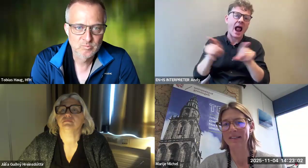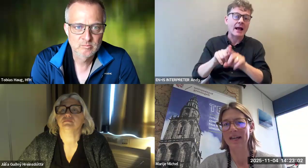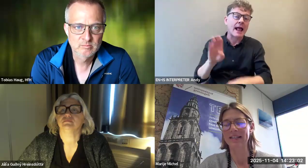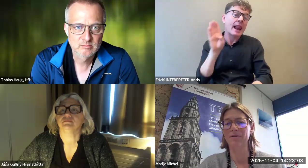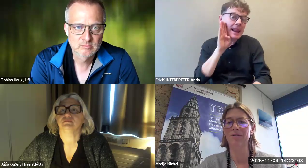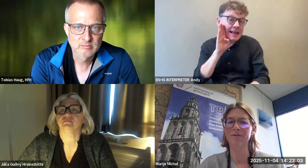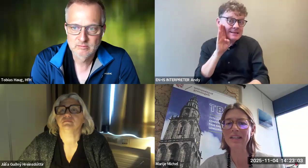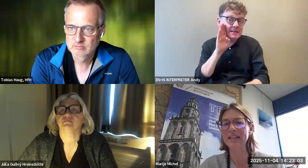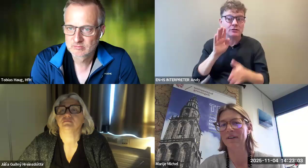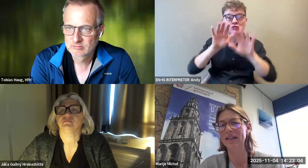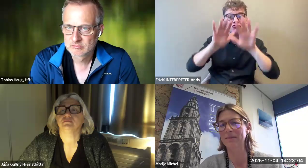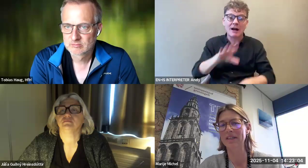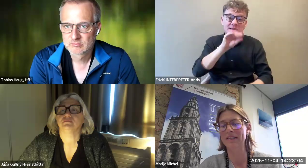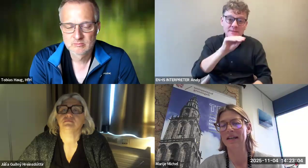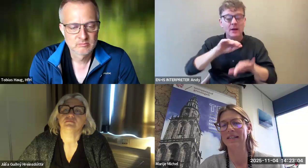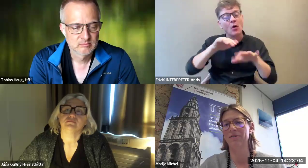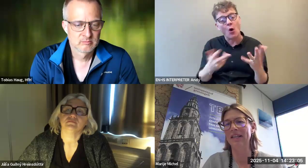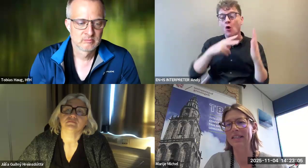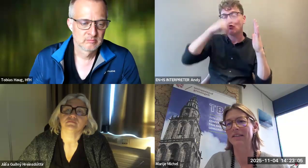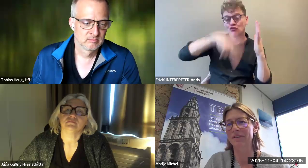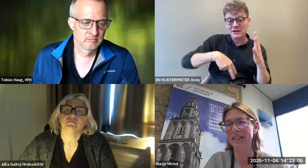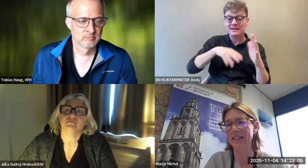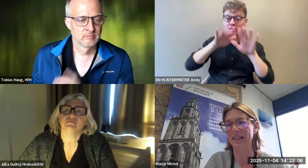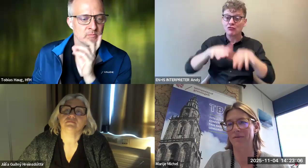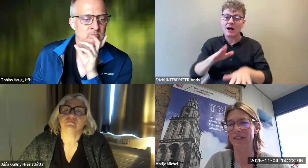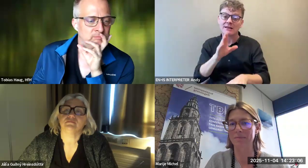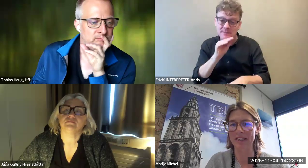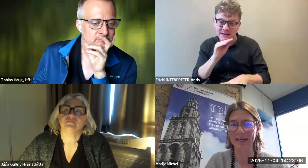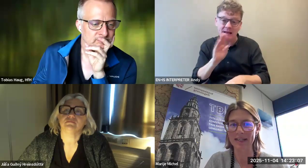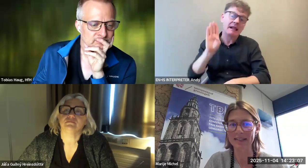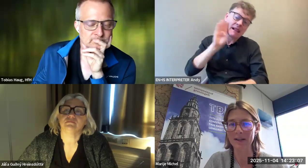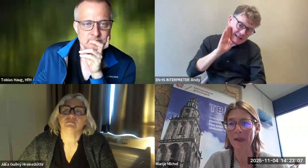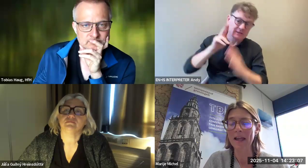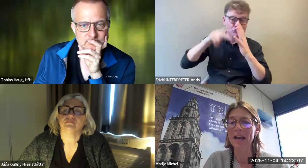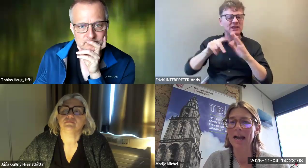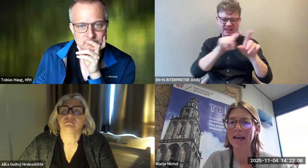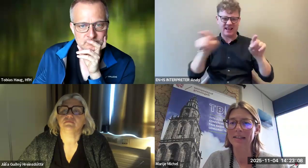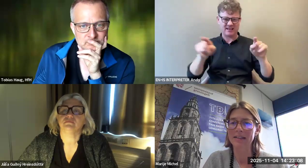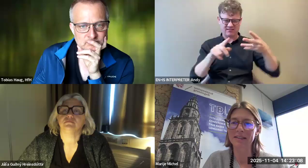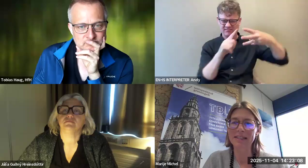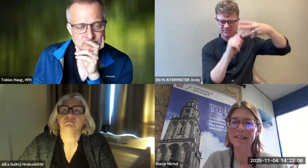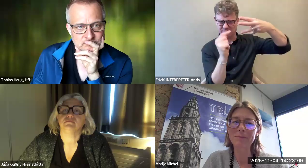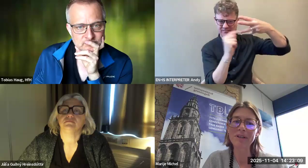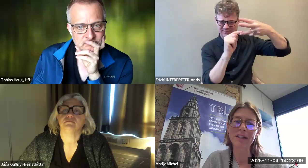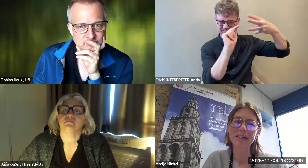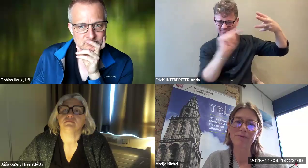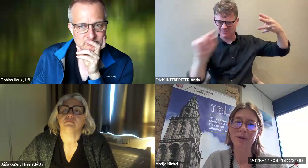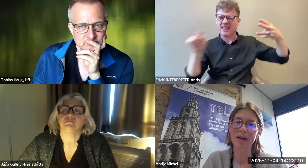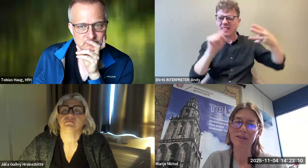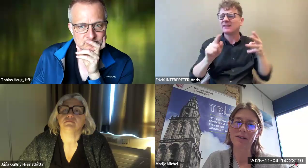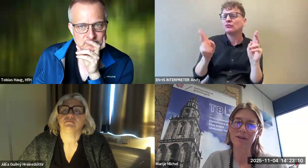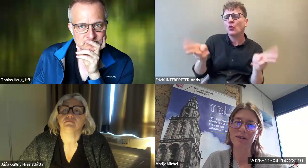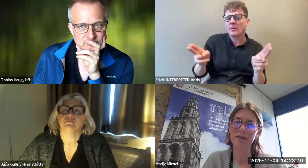write, speak task, or a reading, write, speak task, or a listen, reading, and then write, speak task. And this